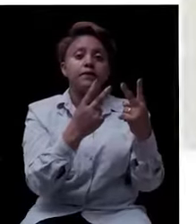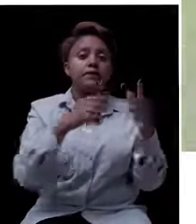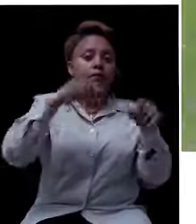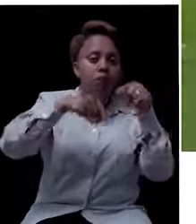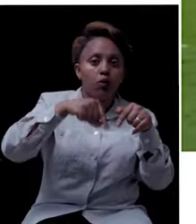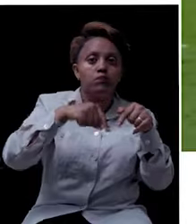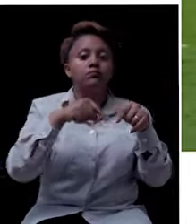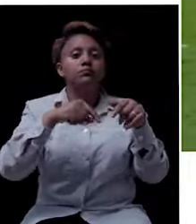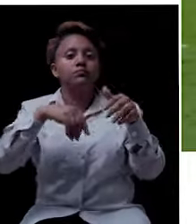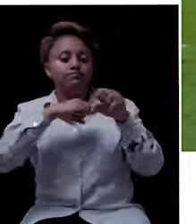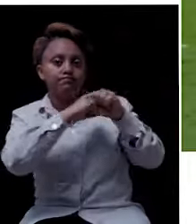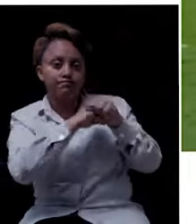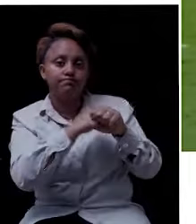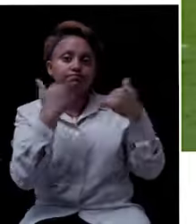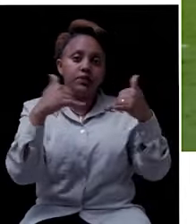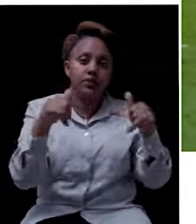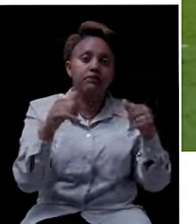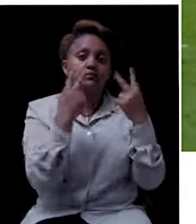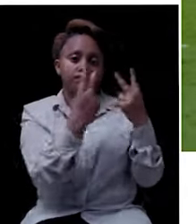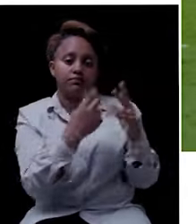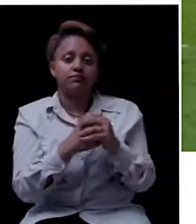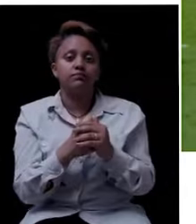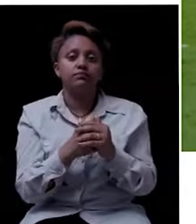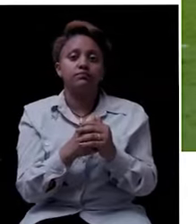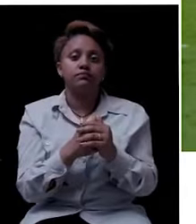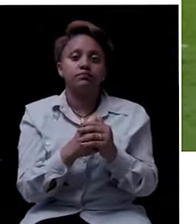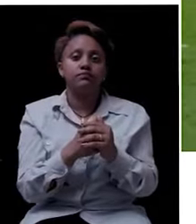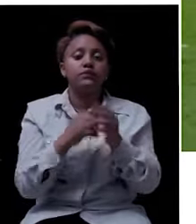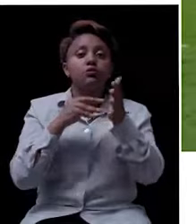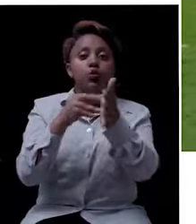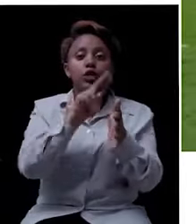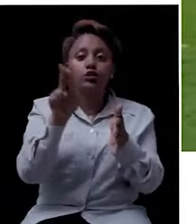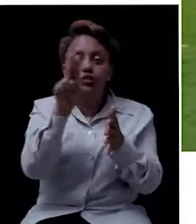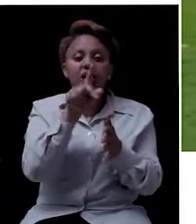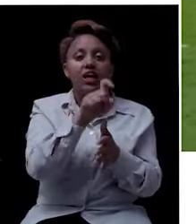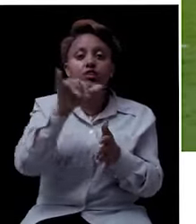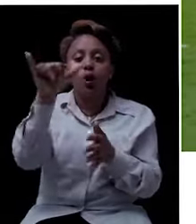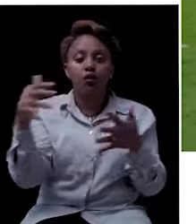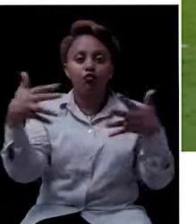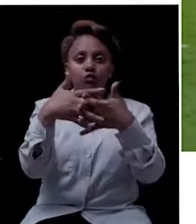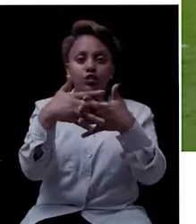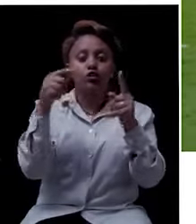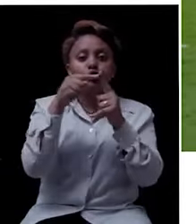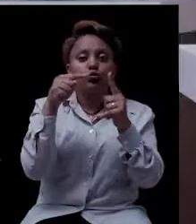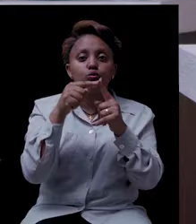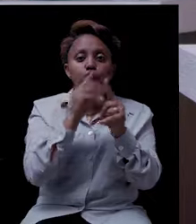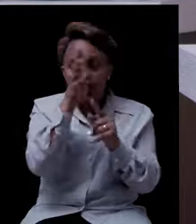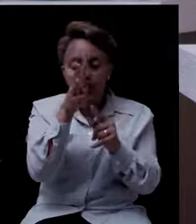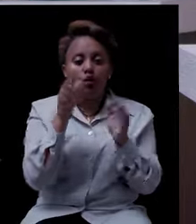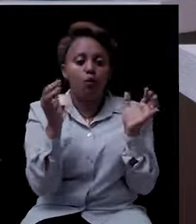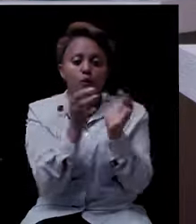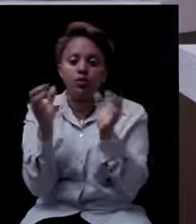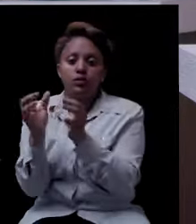player, a defensive player, a ball, and so on. These models use XY coordinate to create